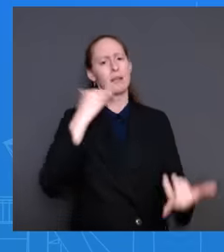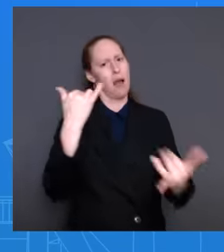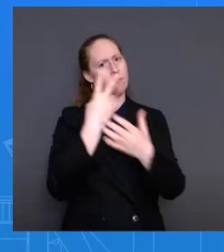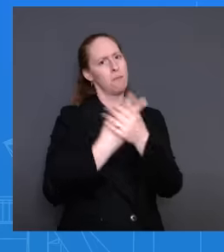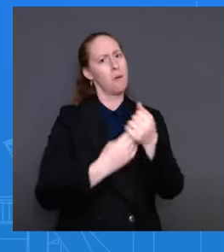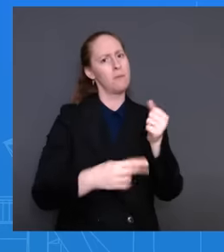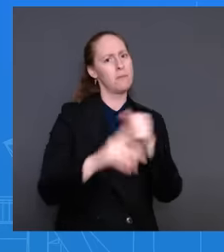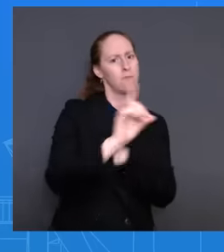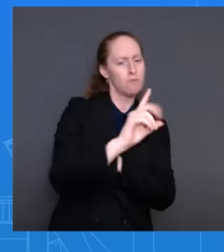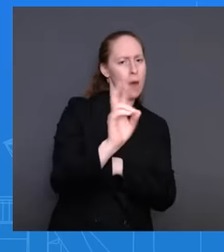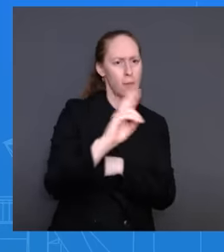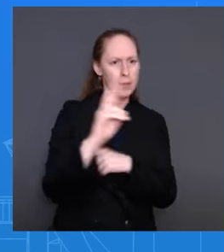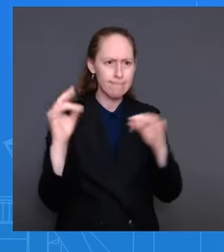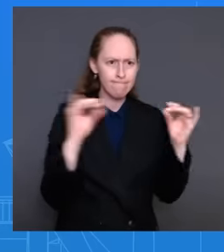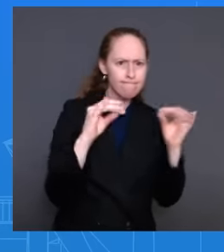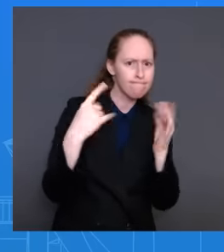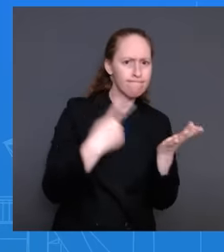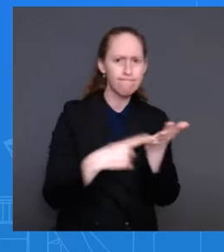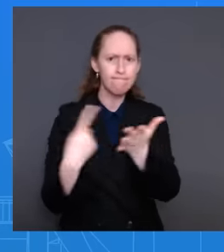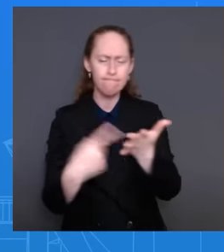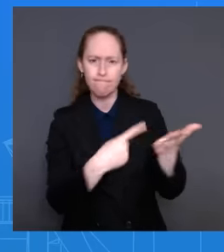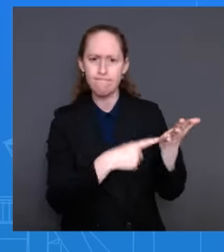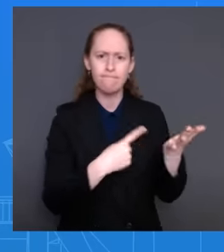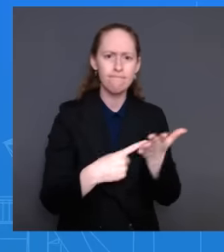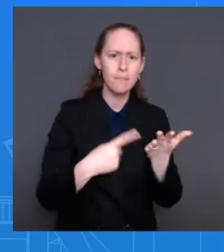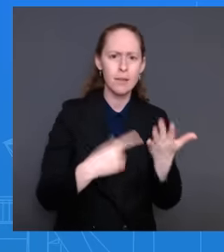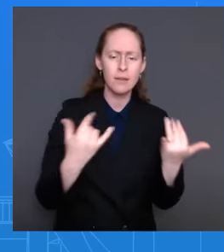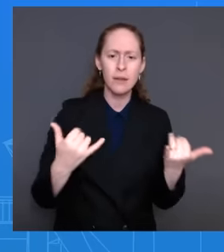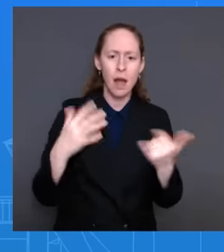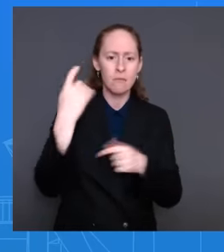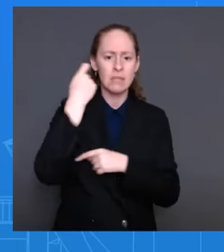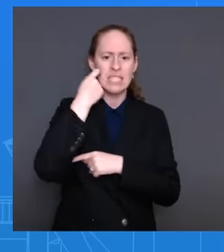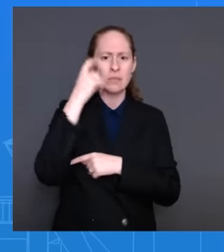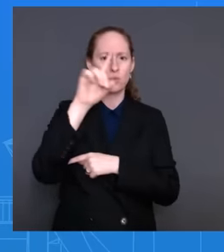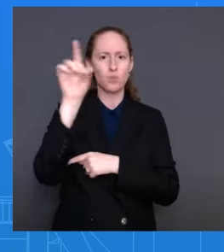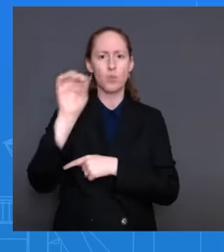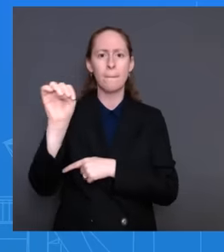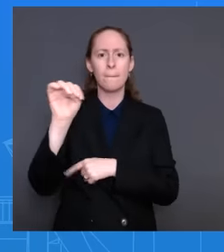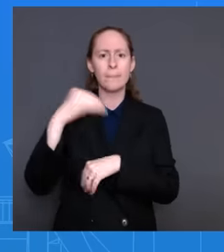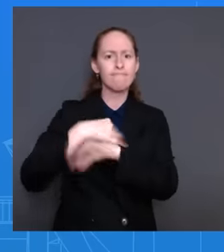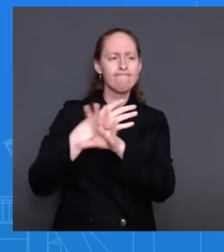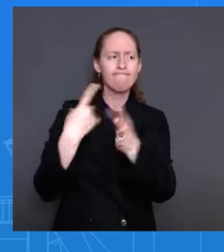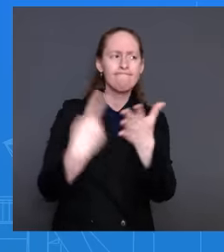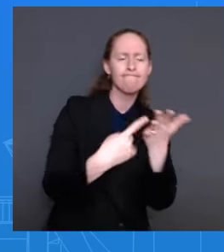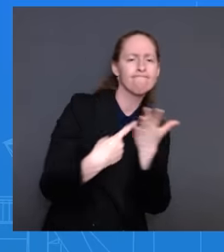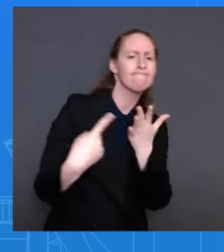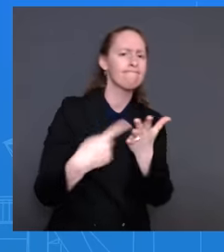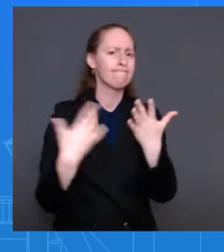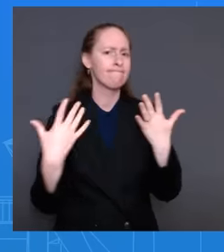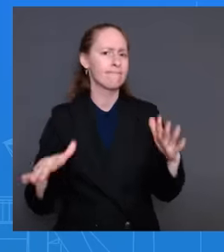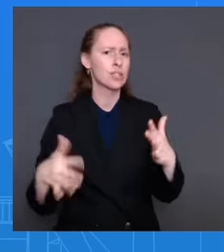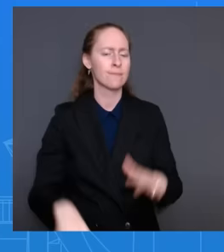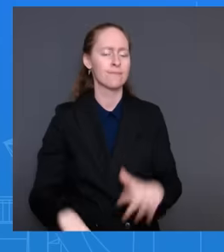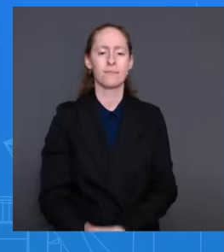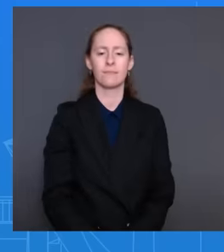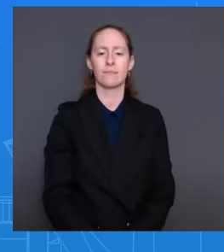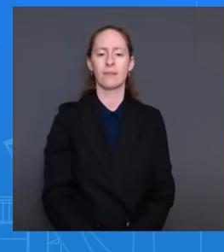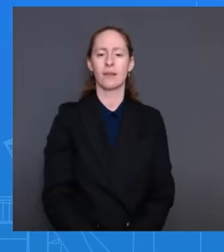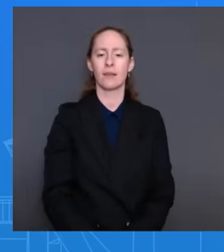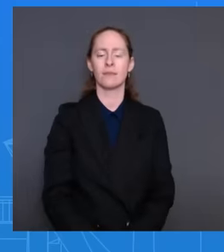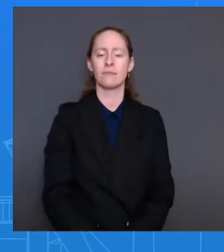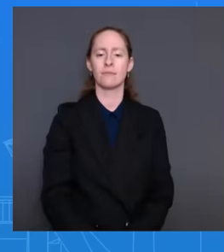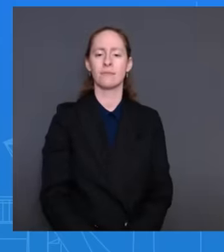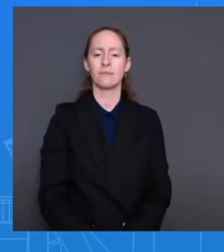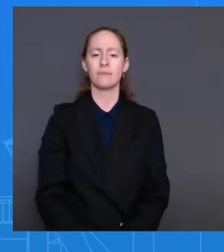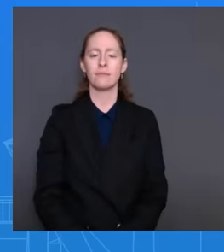a Zoom call that was being led by Chris Murphy. You know, it is important.